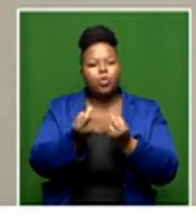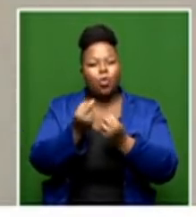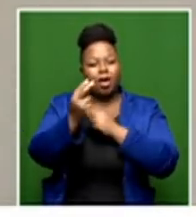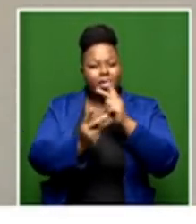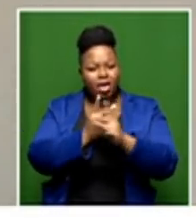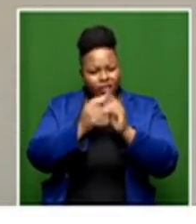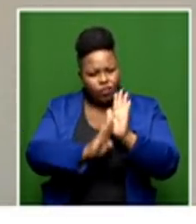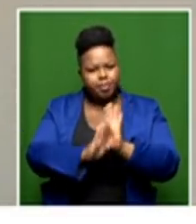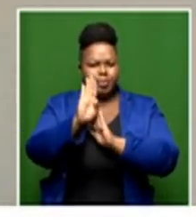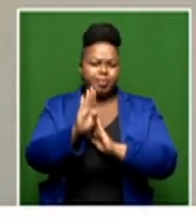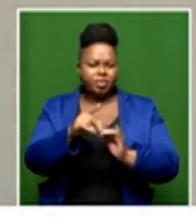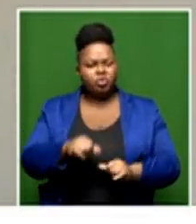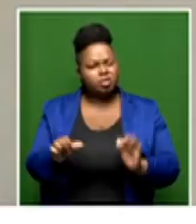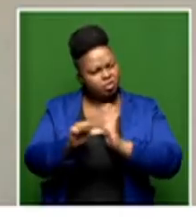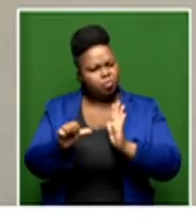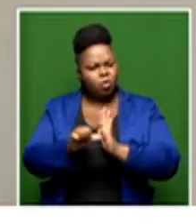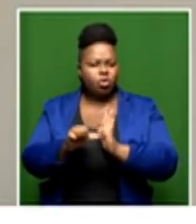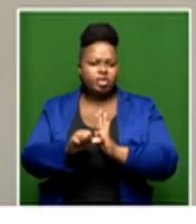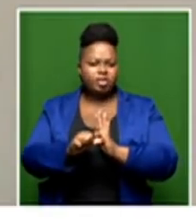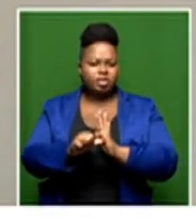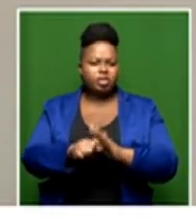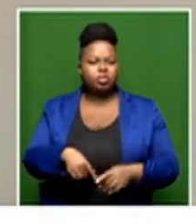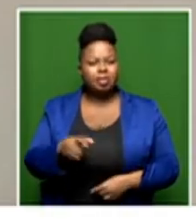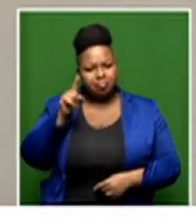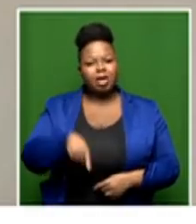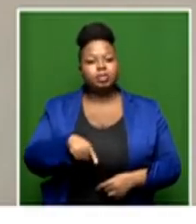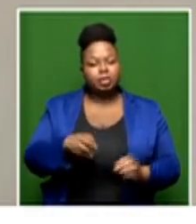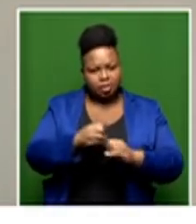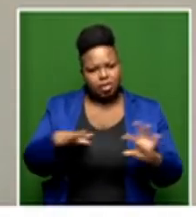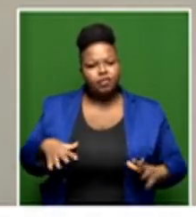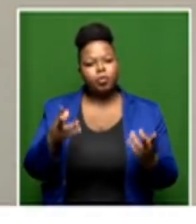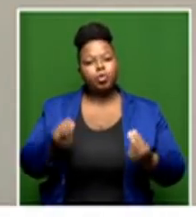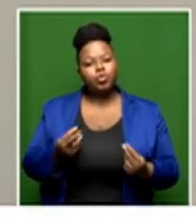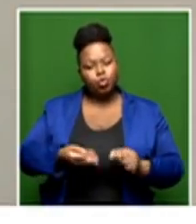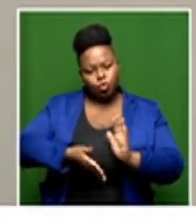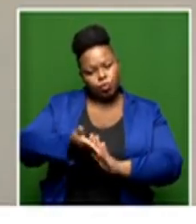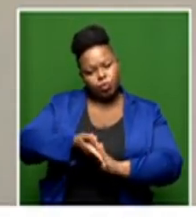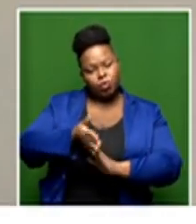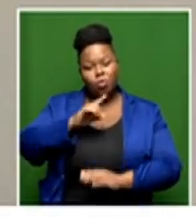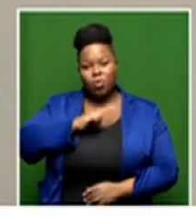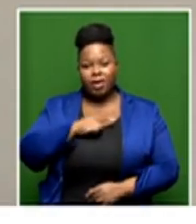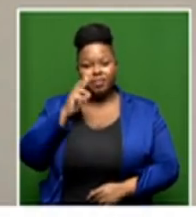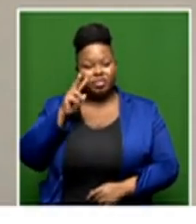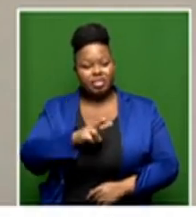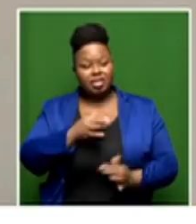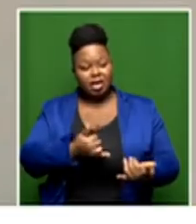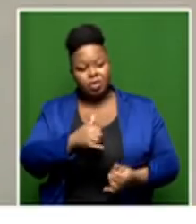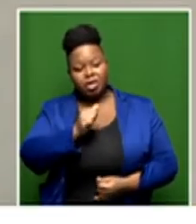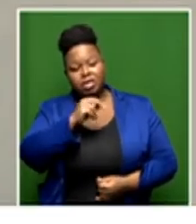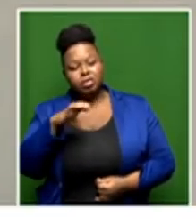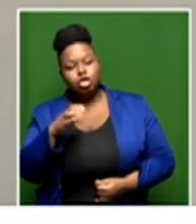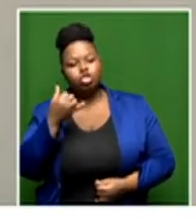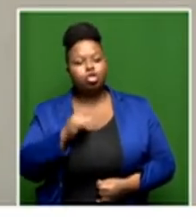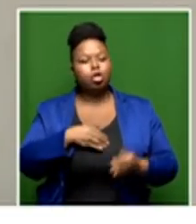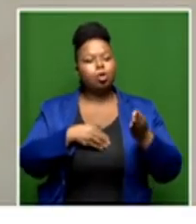That distinction is important, and that reading of the situation is important. If they read the ANC as still